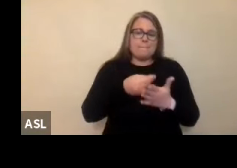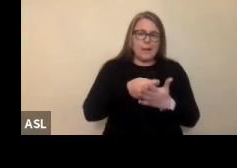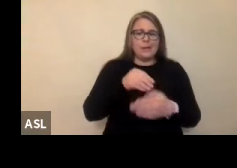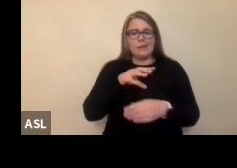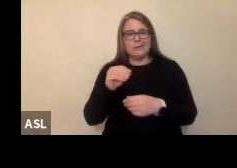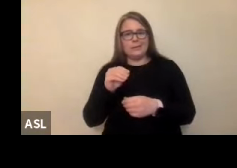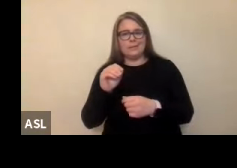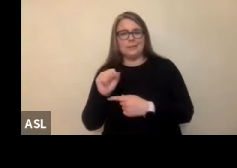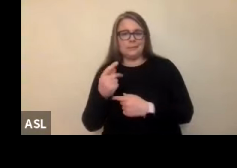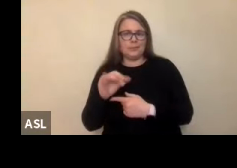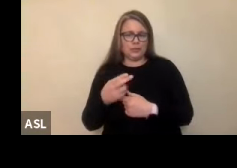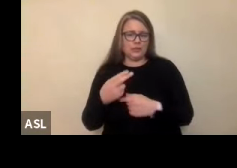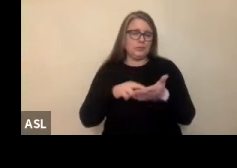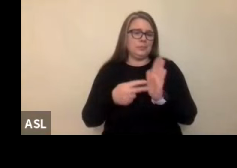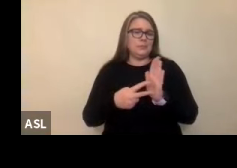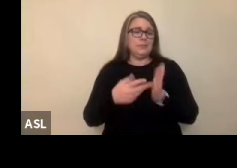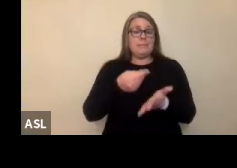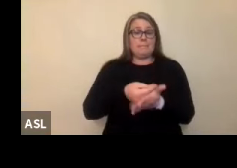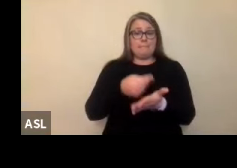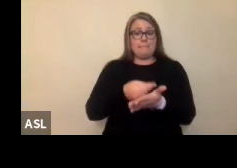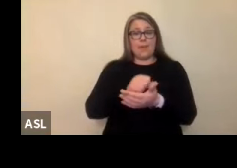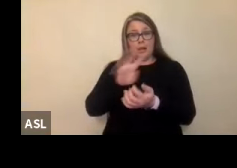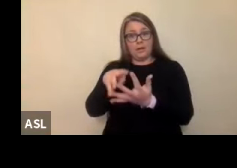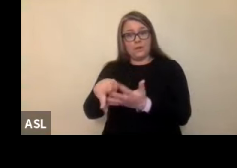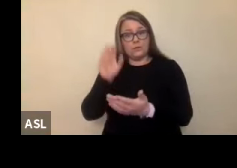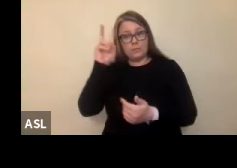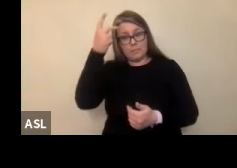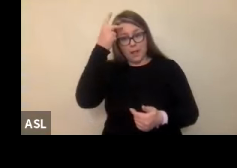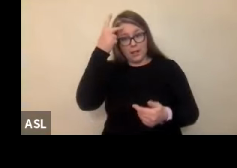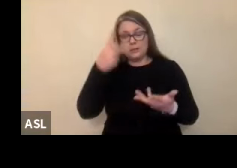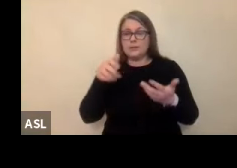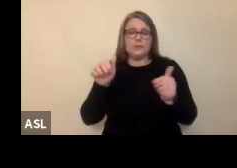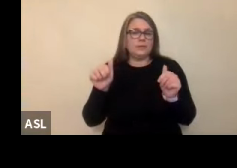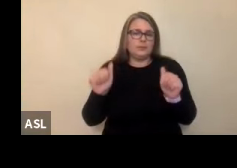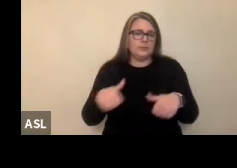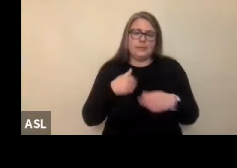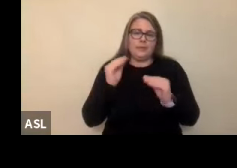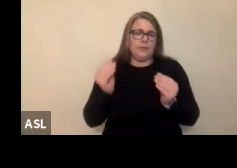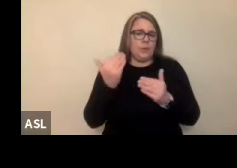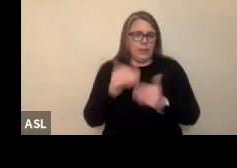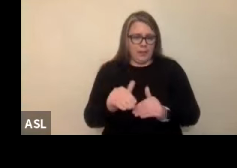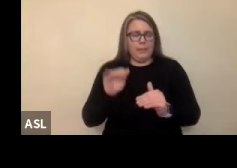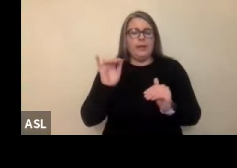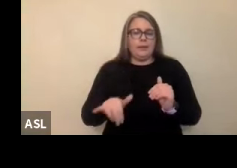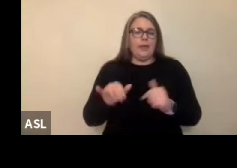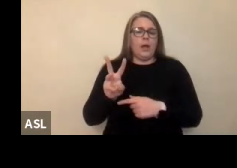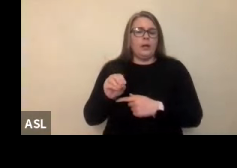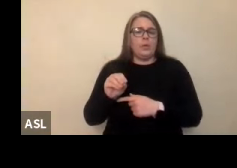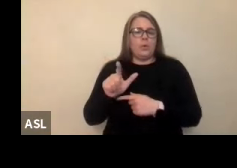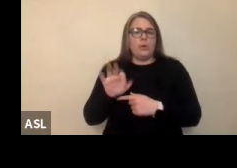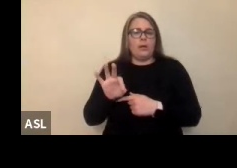politics. And getting money out of politics, AKA campaign finance reform. It is called WOLF, W-O-L-F,